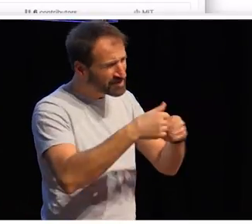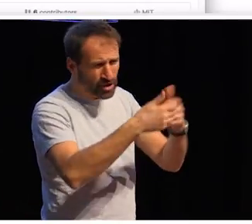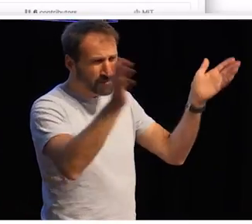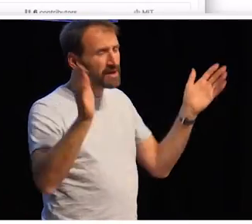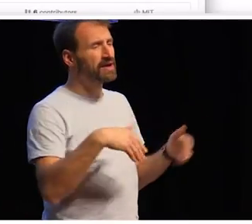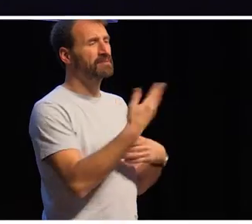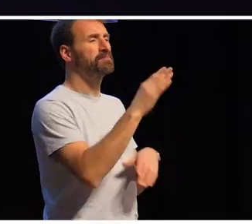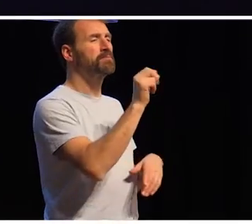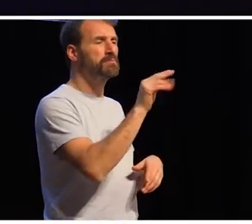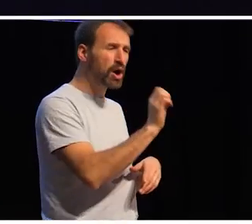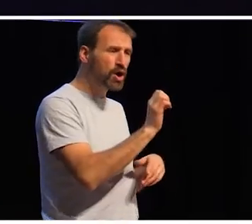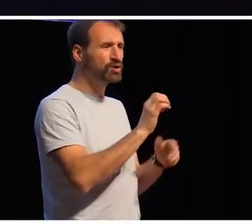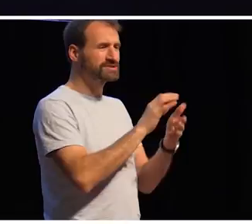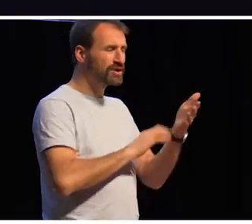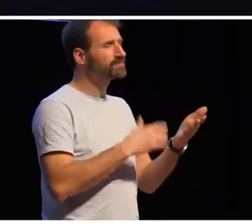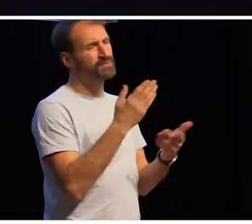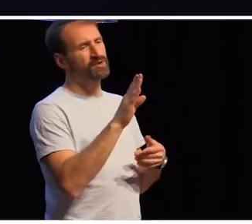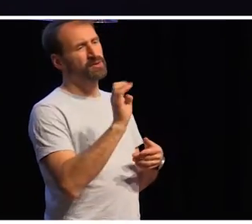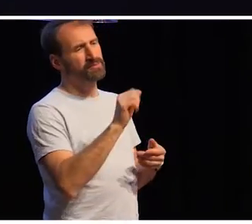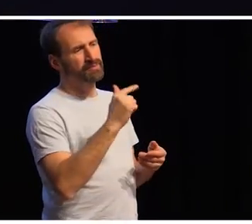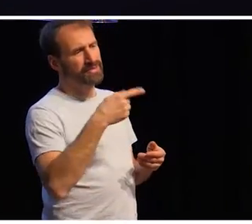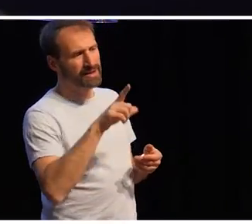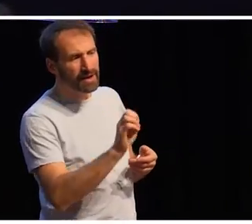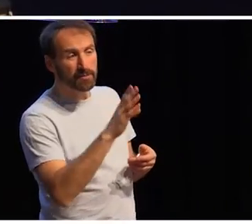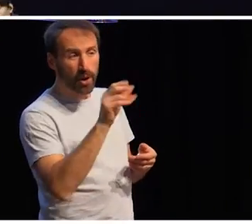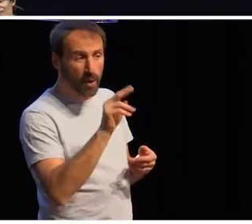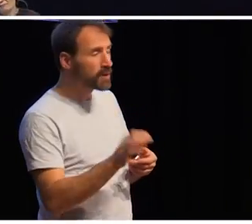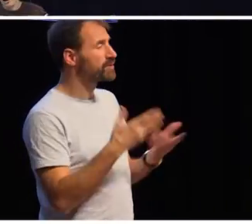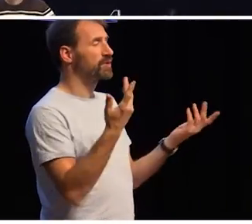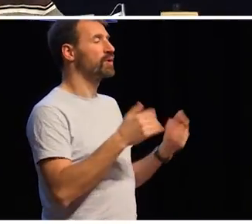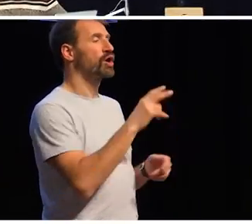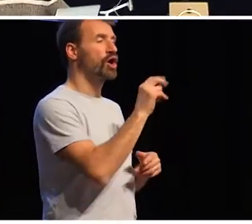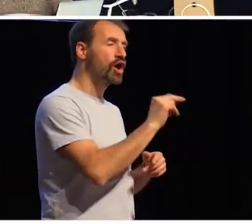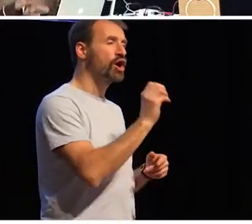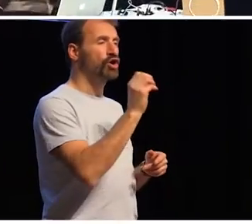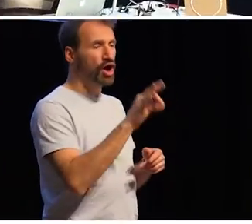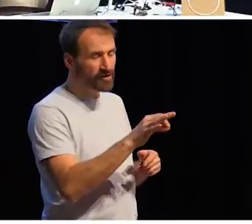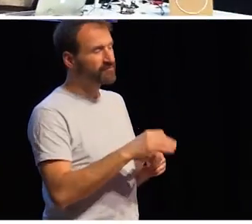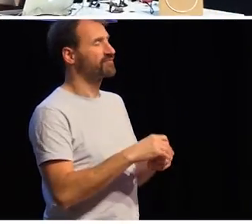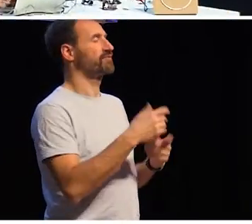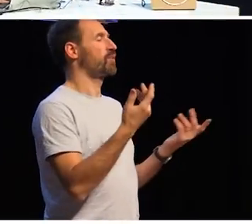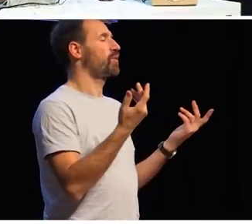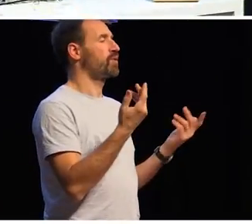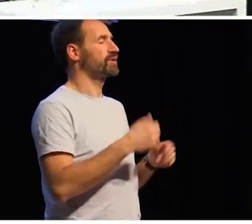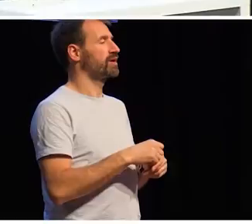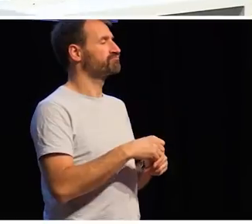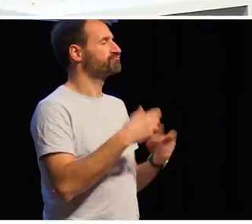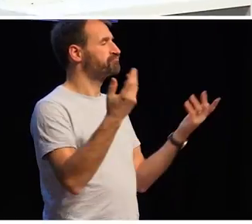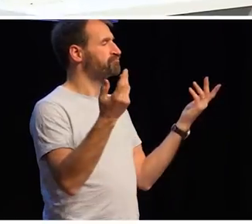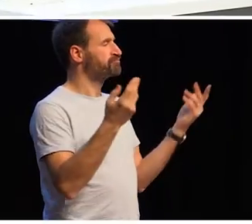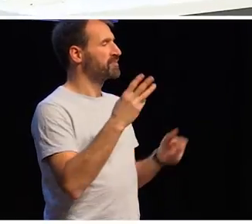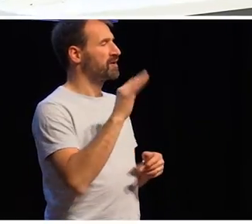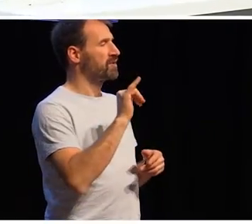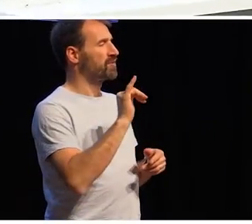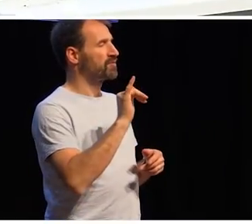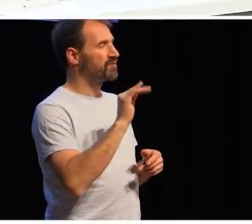for BeagleBone, or on and off GPIO access, or Wiring Pi for Raspberry Pi. Lots of things to explore